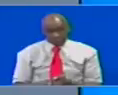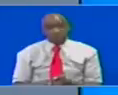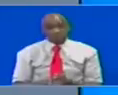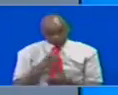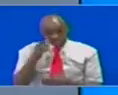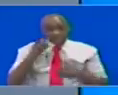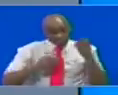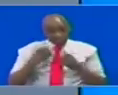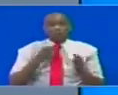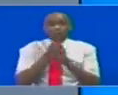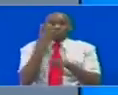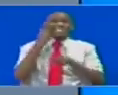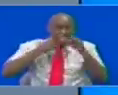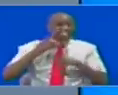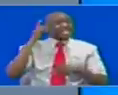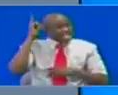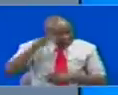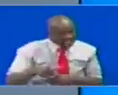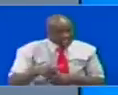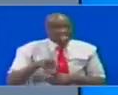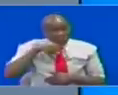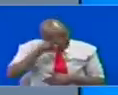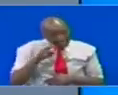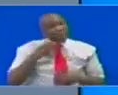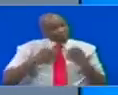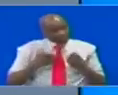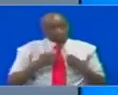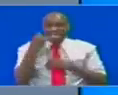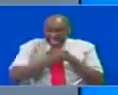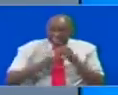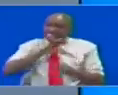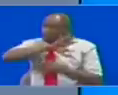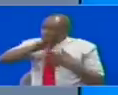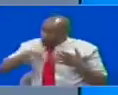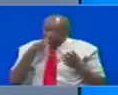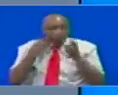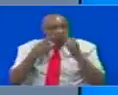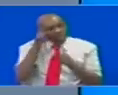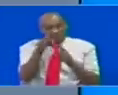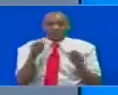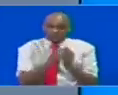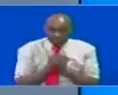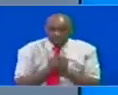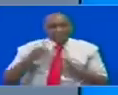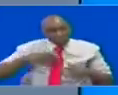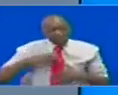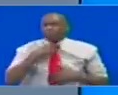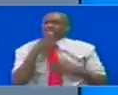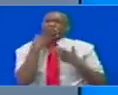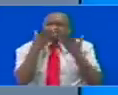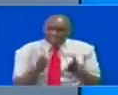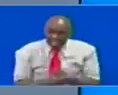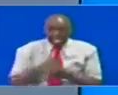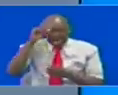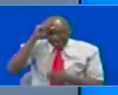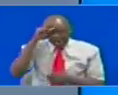Emotional, even 14 years later, he is not the only one. The country was also in mourning as a whole. People wanted answers. The